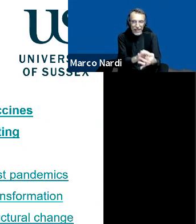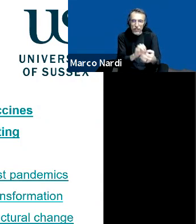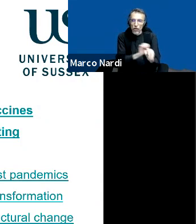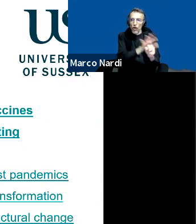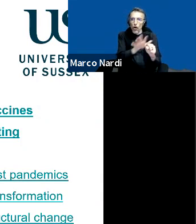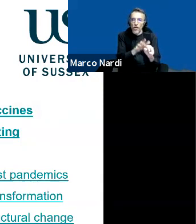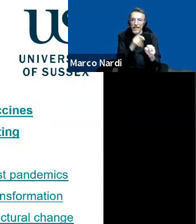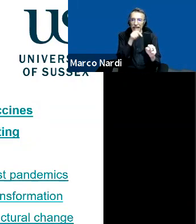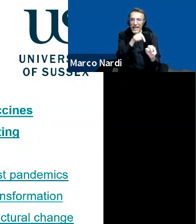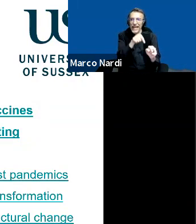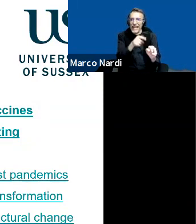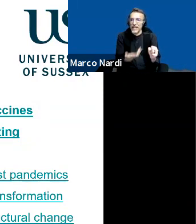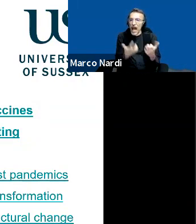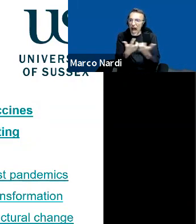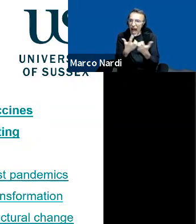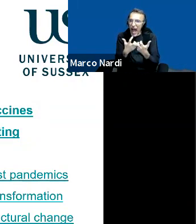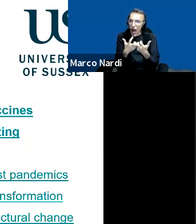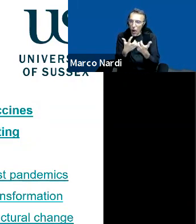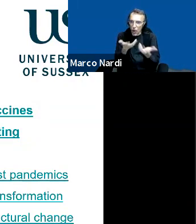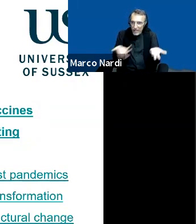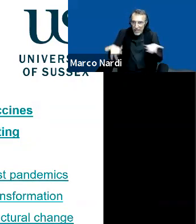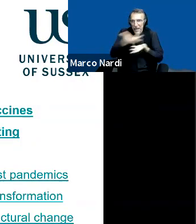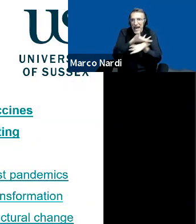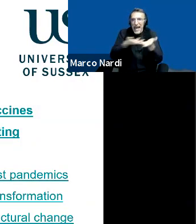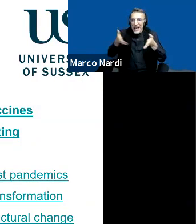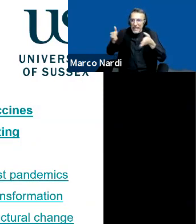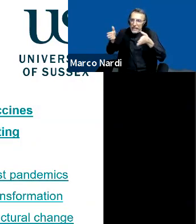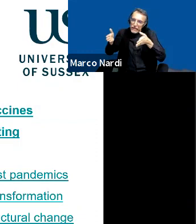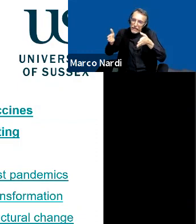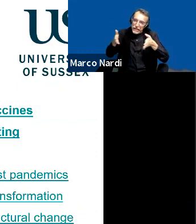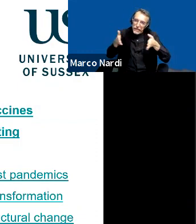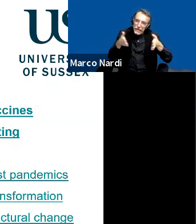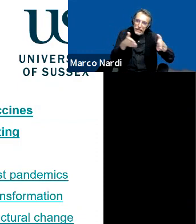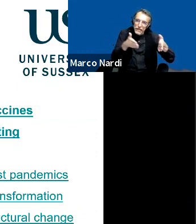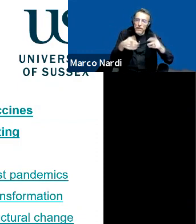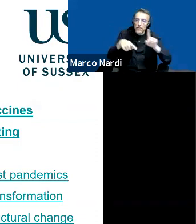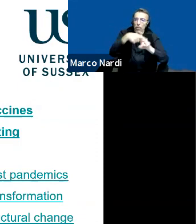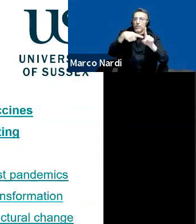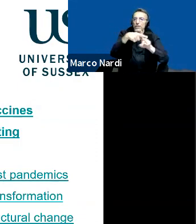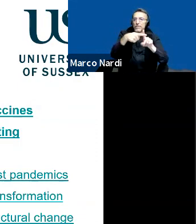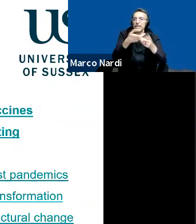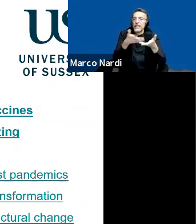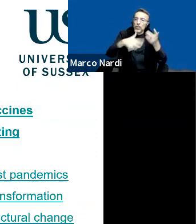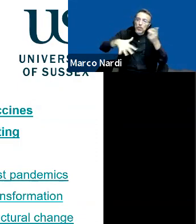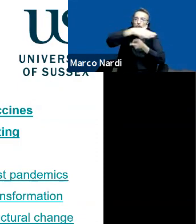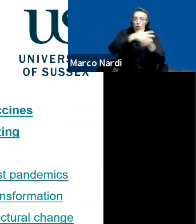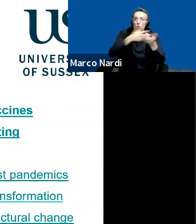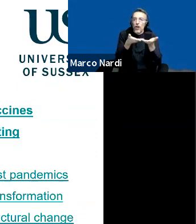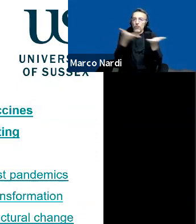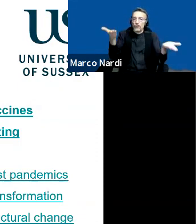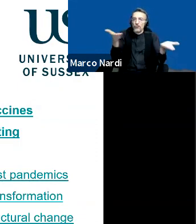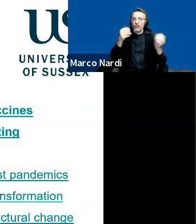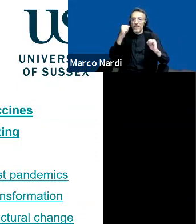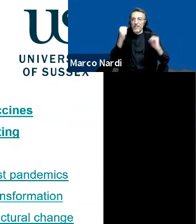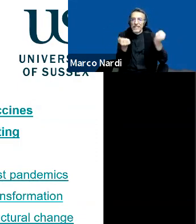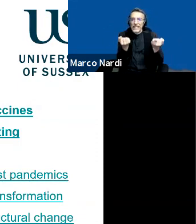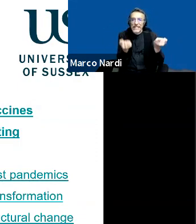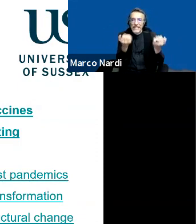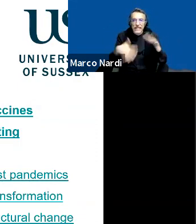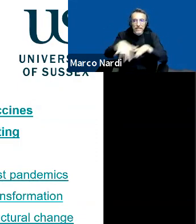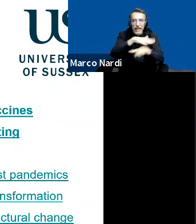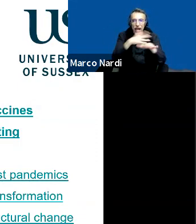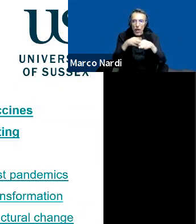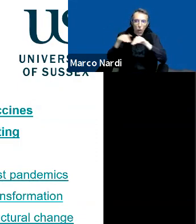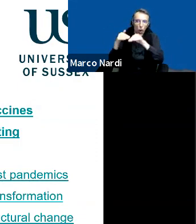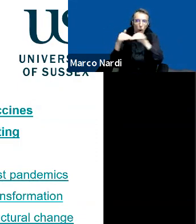can bend those debates in ways that are more favorable towards social justice and equality. We've got work